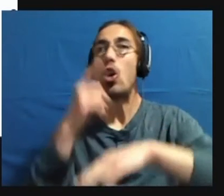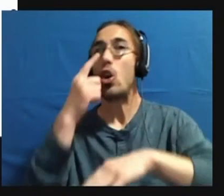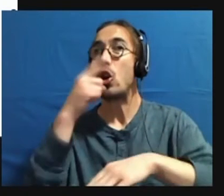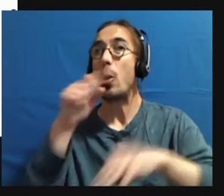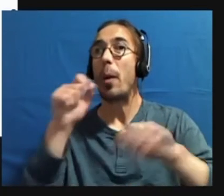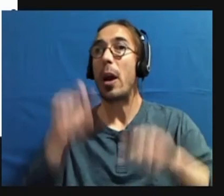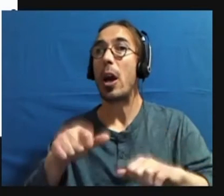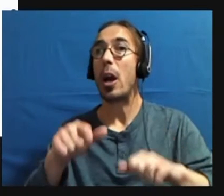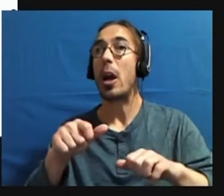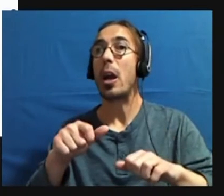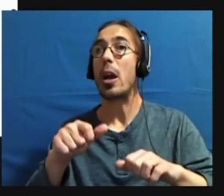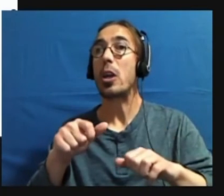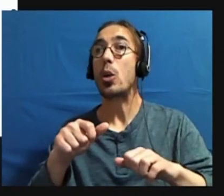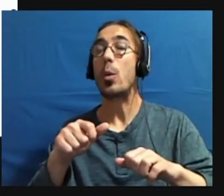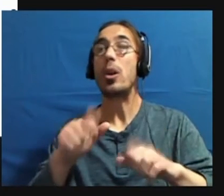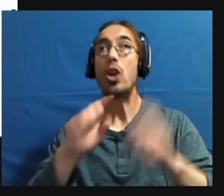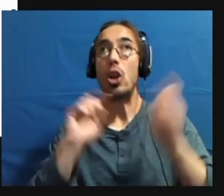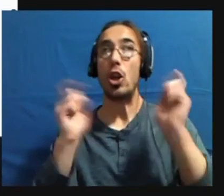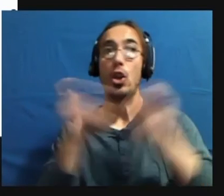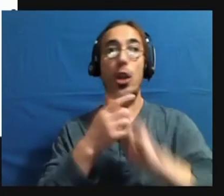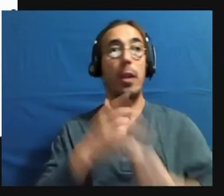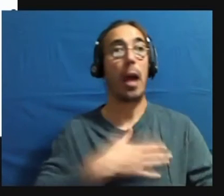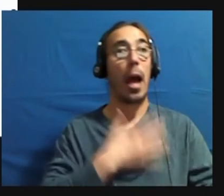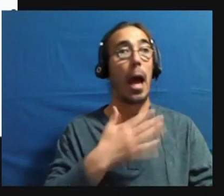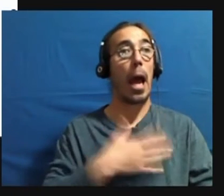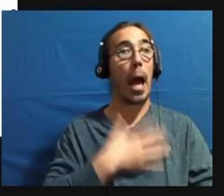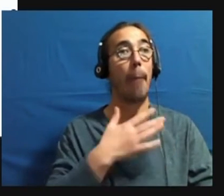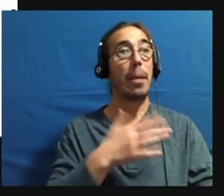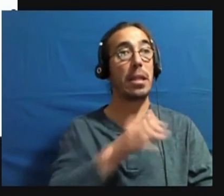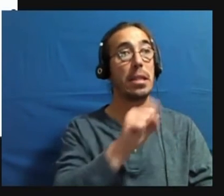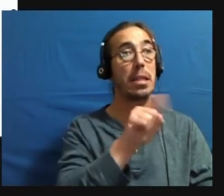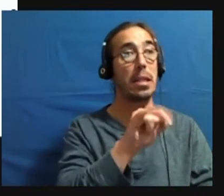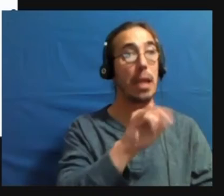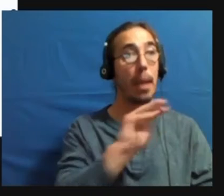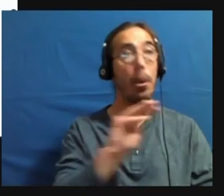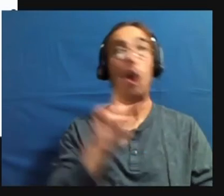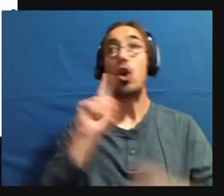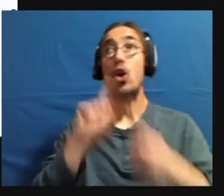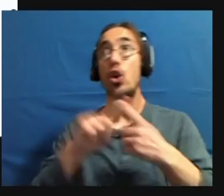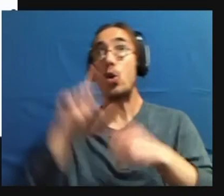happy stims to obsessive compulsive?